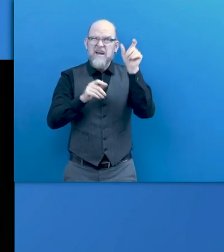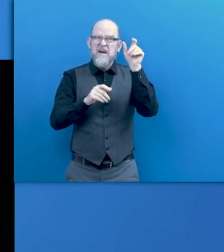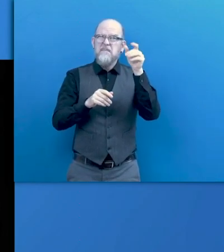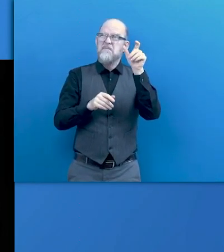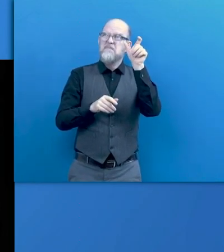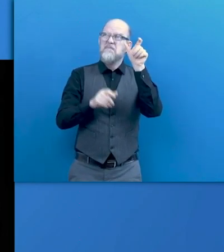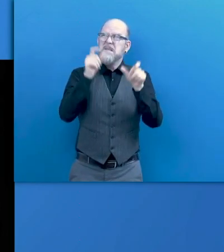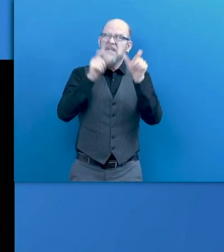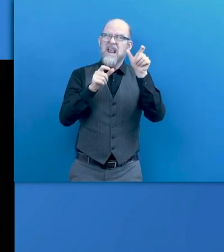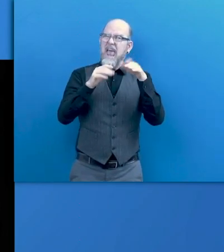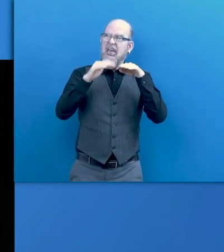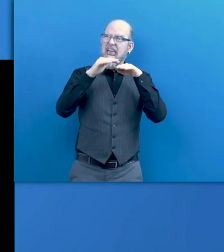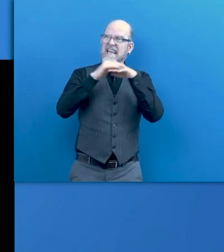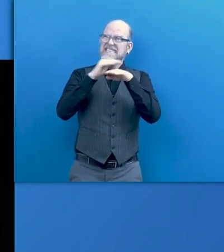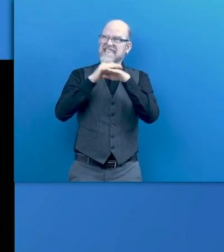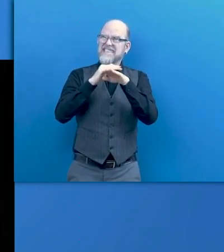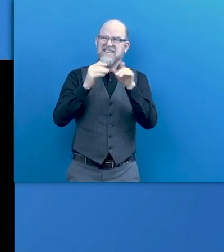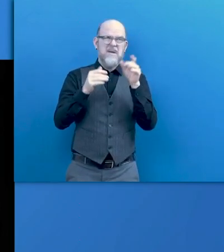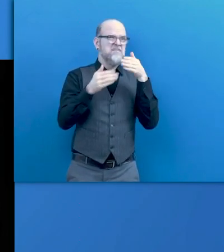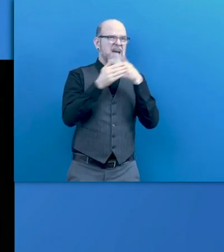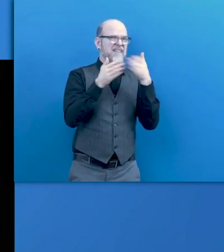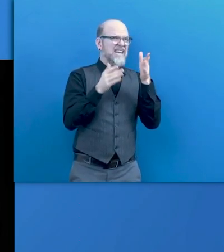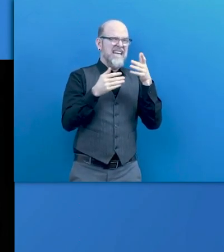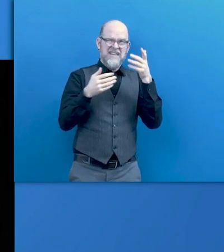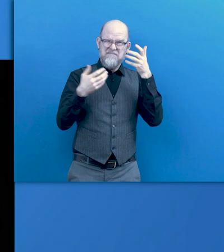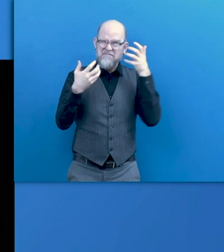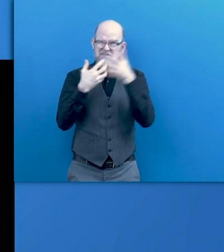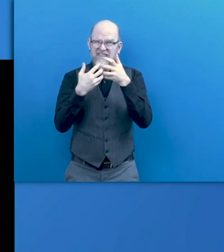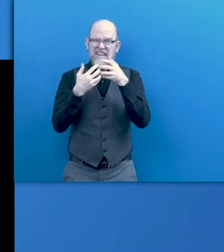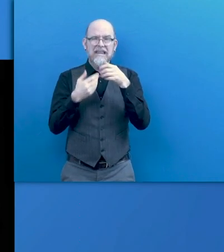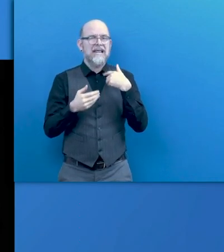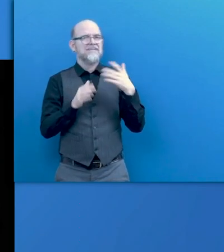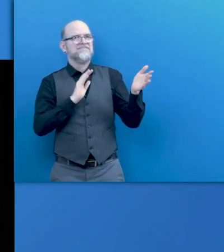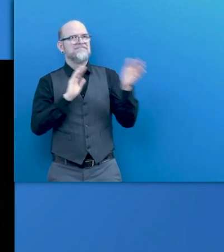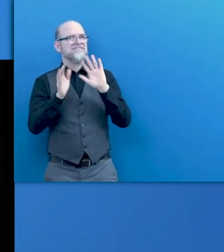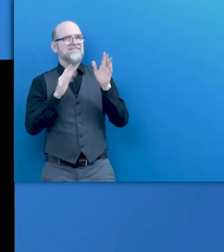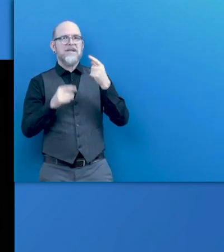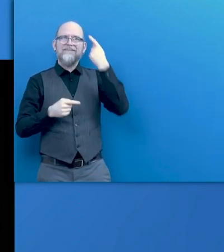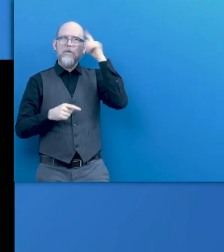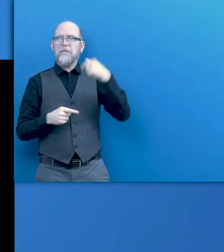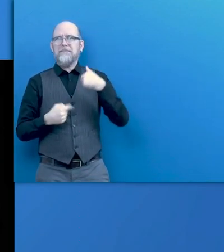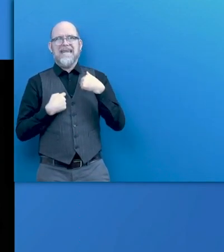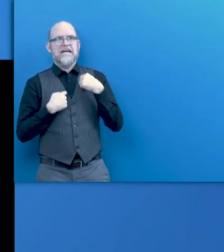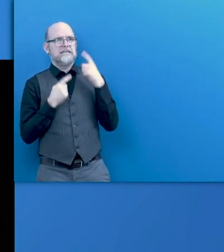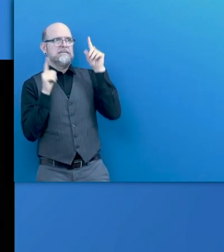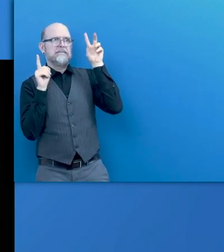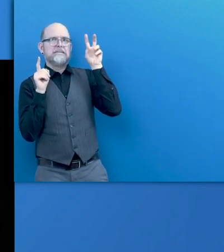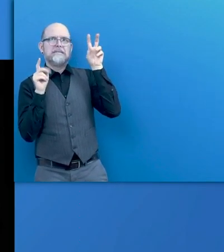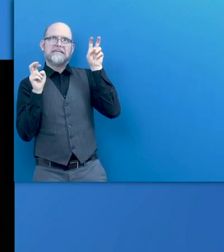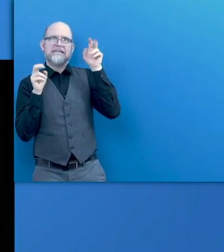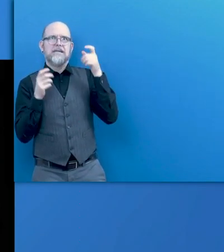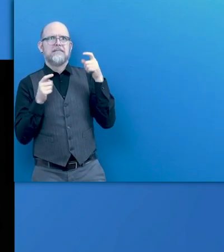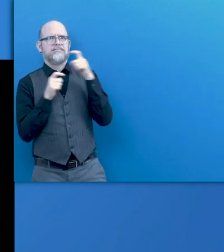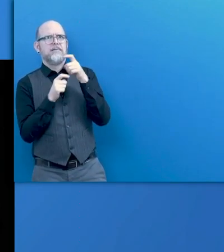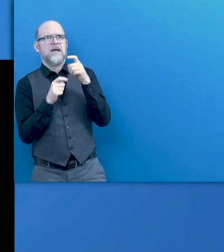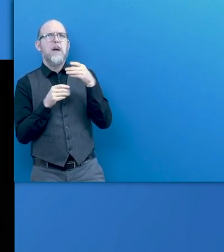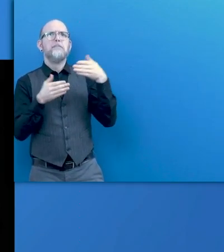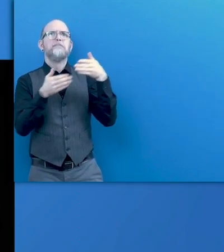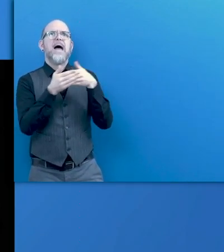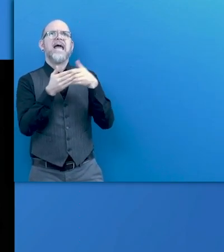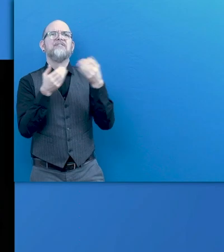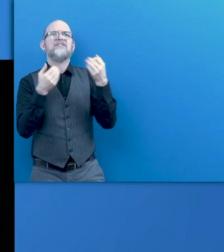accessible, what is really 100% accessible? Does that even exist? That's why I always find it so difficult when I hear that word anywhere,